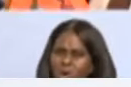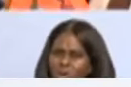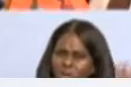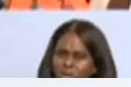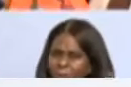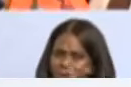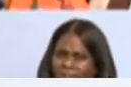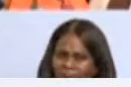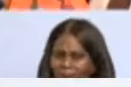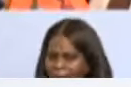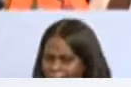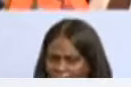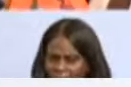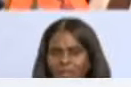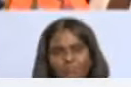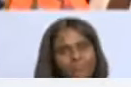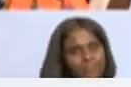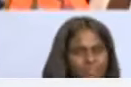into life.